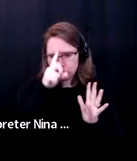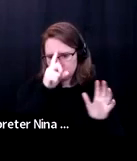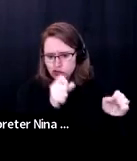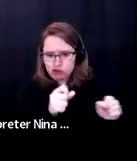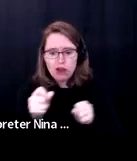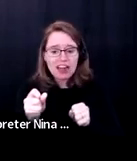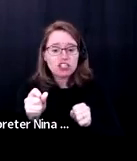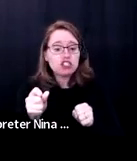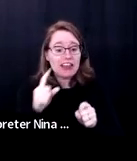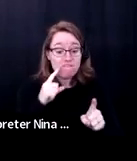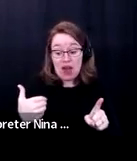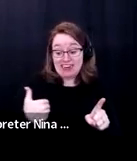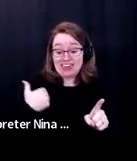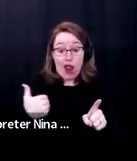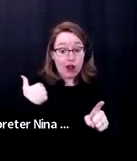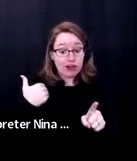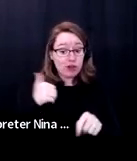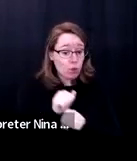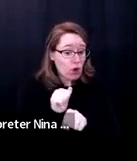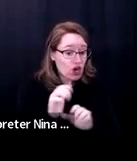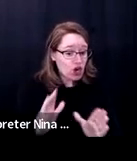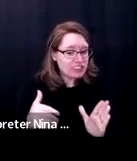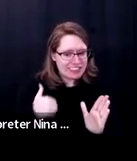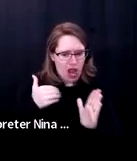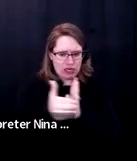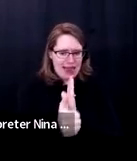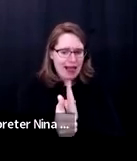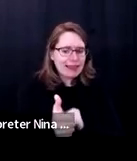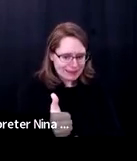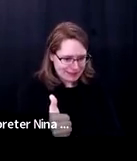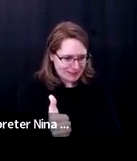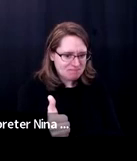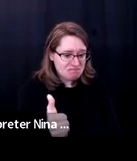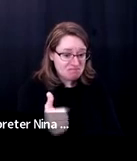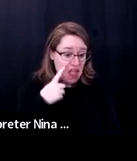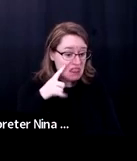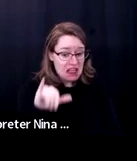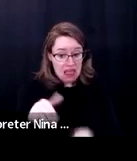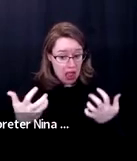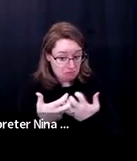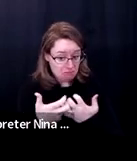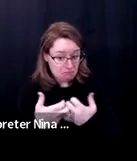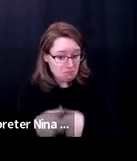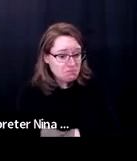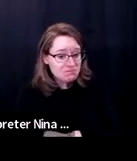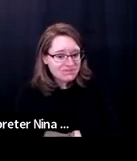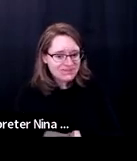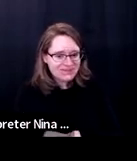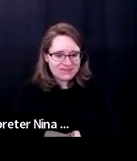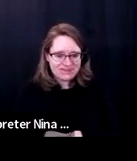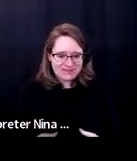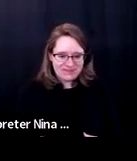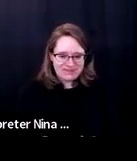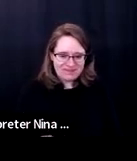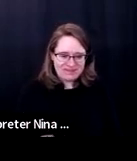for young workers, young talent in particular. So Yep. I think that, I don't know if it got into the actual boxes when we